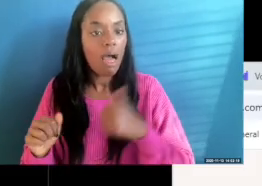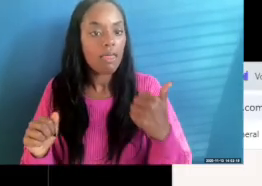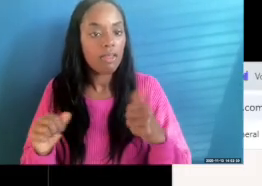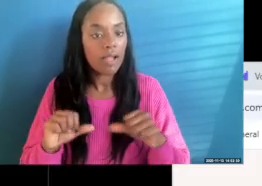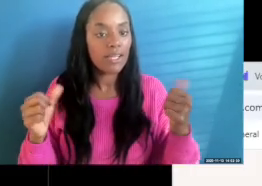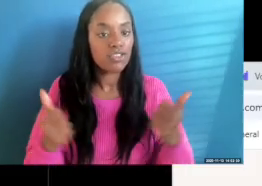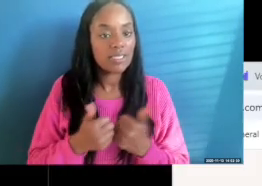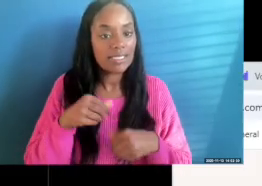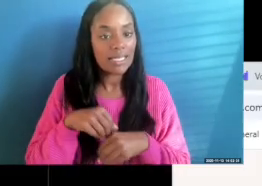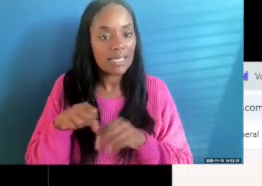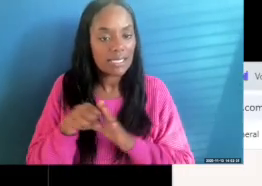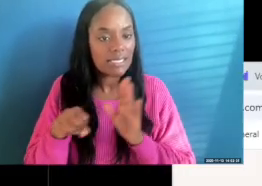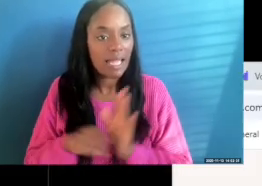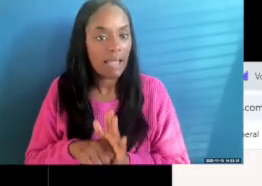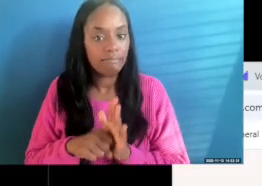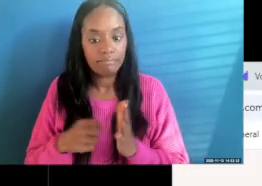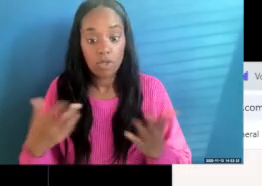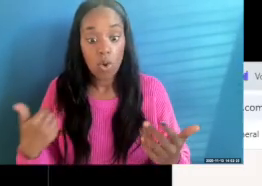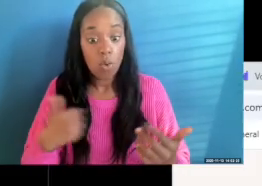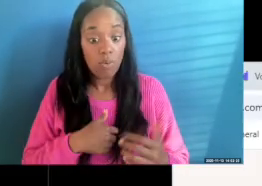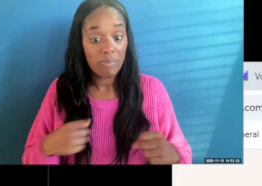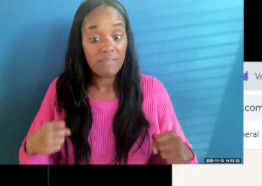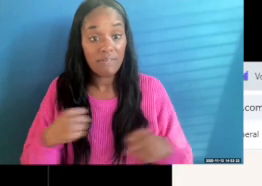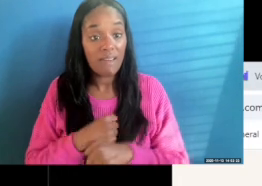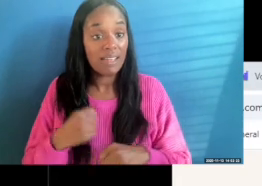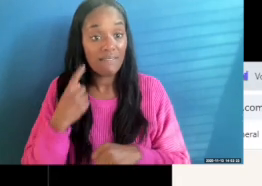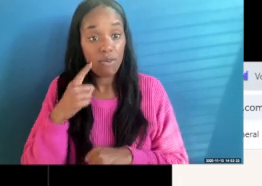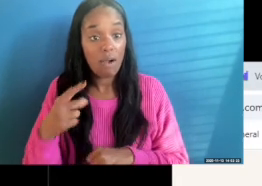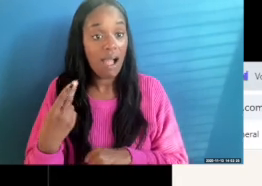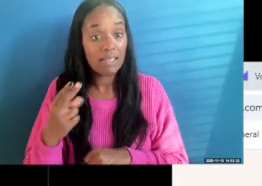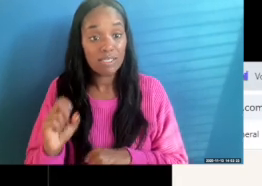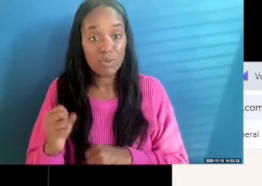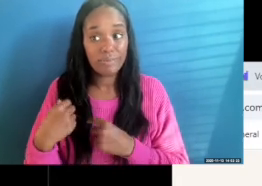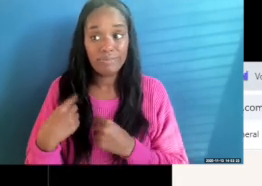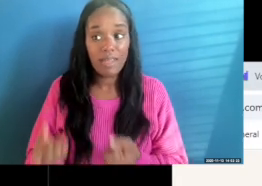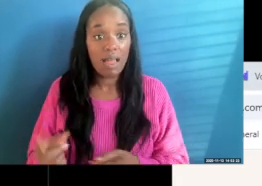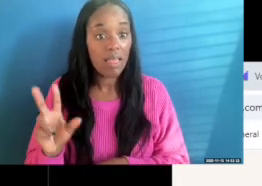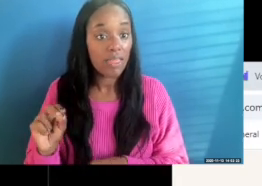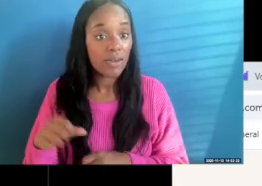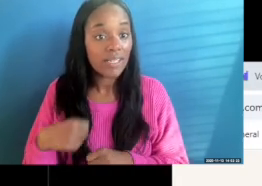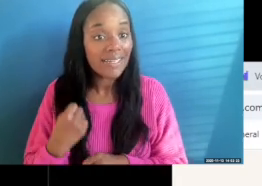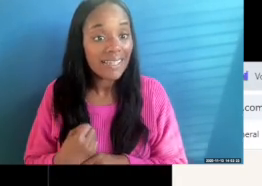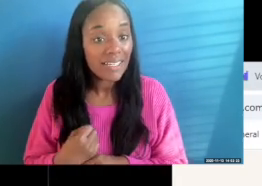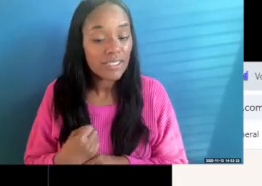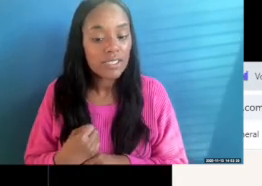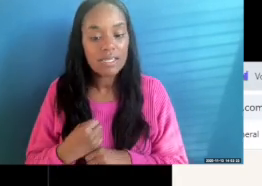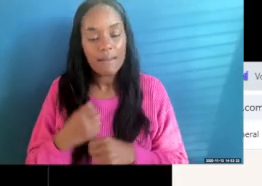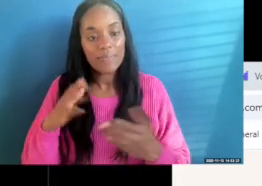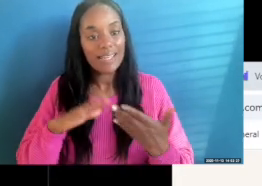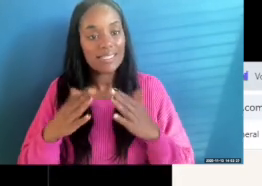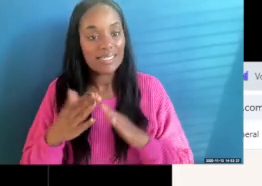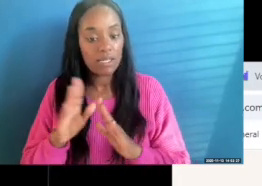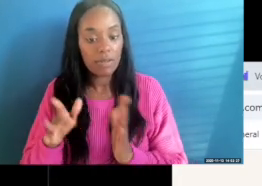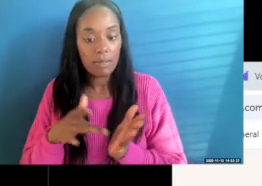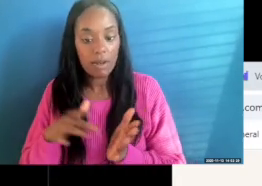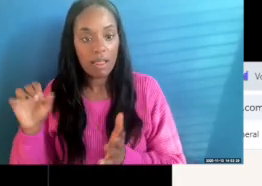future generations from our schools, which are in the bottom of the barrel in terms of the quality of education, how do we make